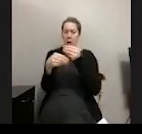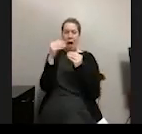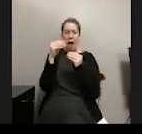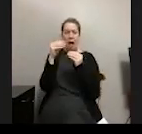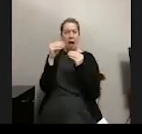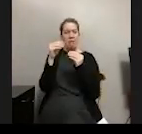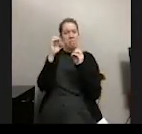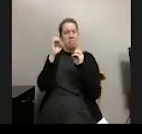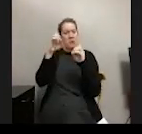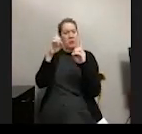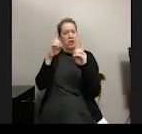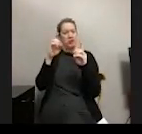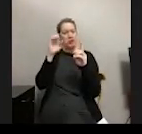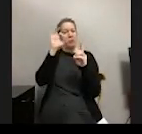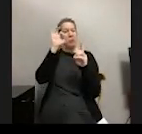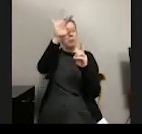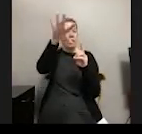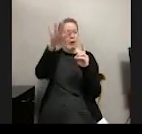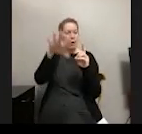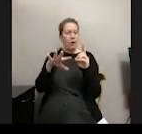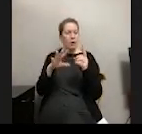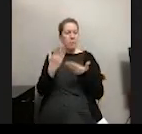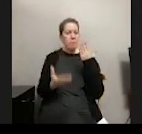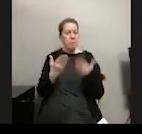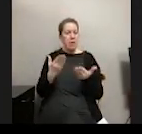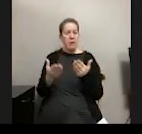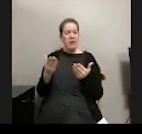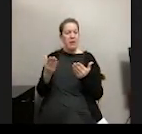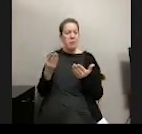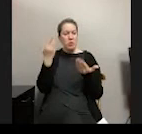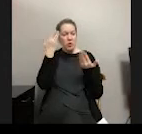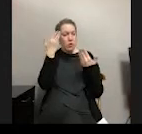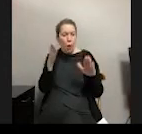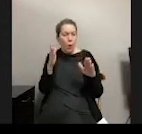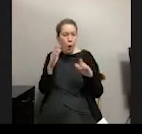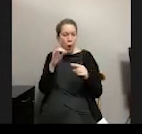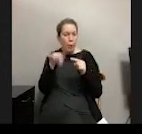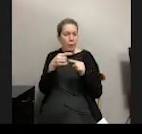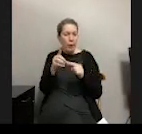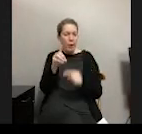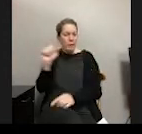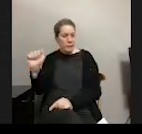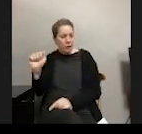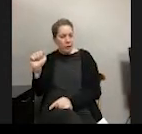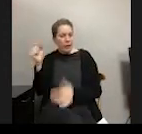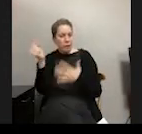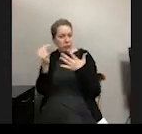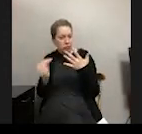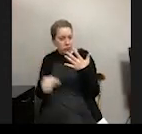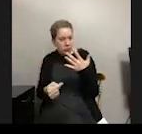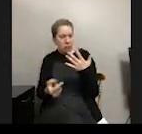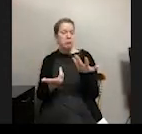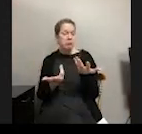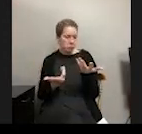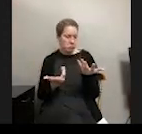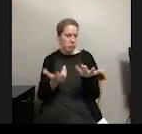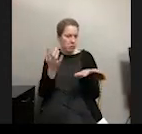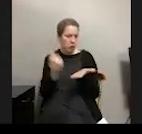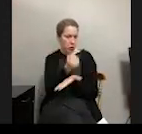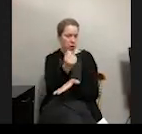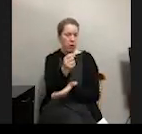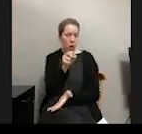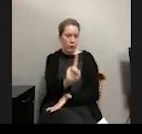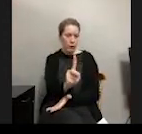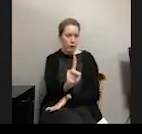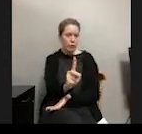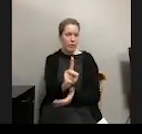my way of trying to do that, because I feel like I'm a storyteller and an entertainer first. And I do believe in dark times. It's our job as artists to